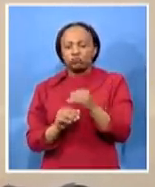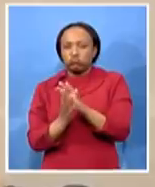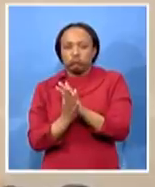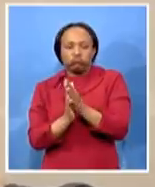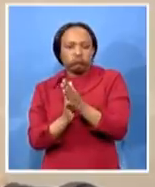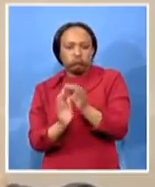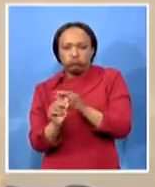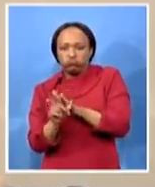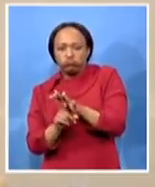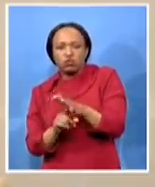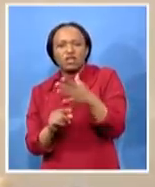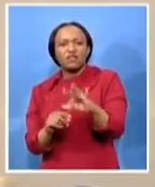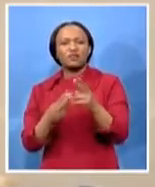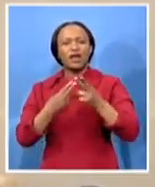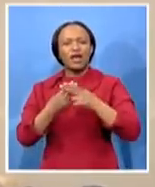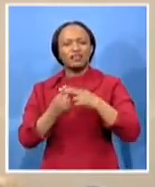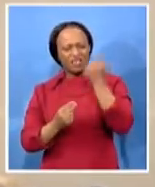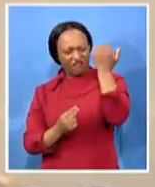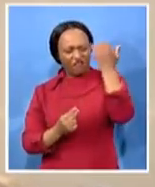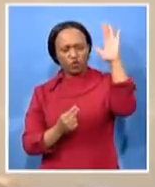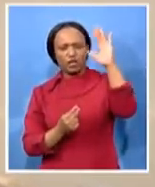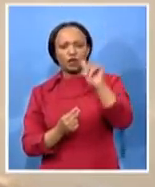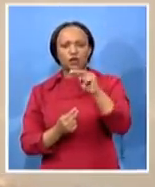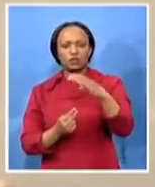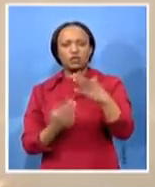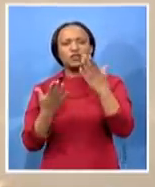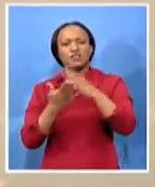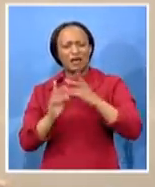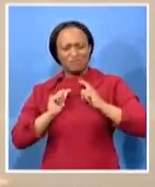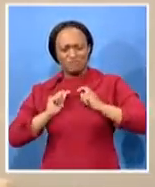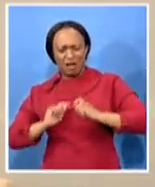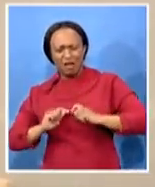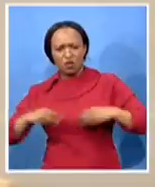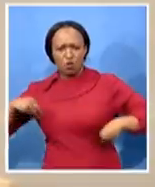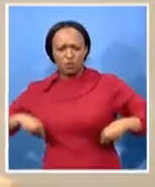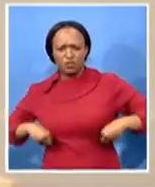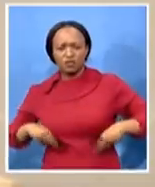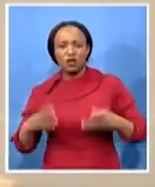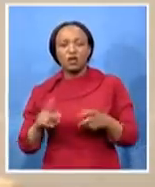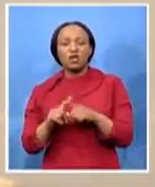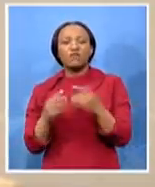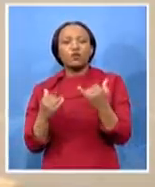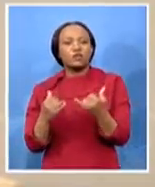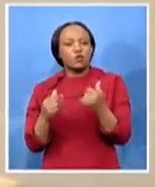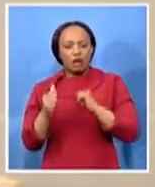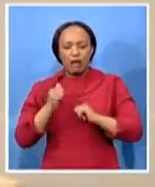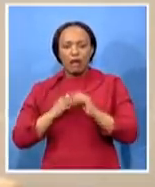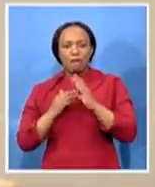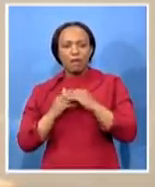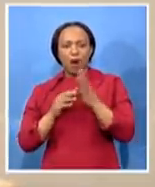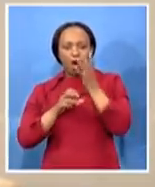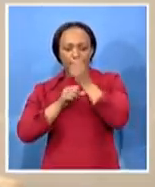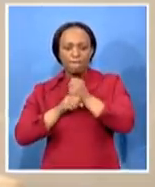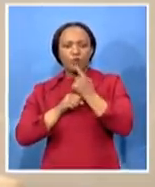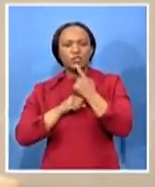ANC, people are tired of corruption and this and that. So if we can't act as members, or we just say every member of the ANC is in the wrong, we are